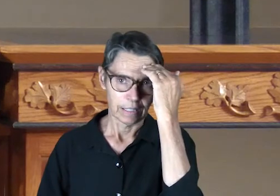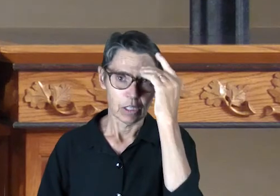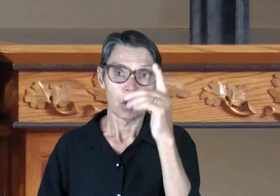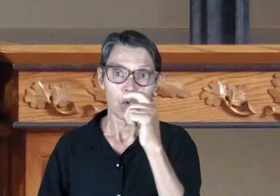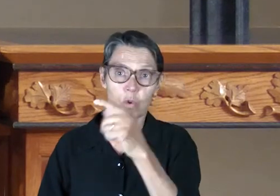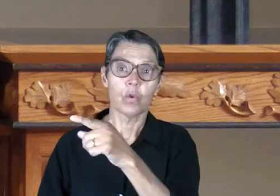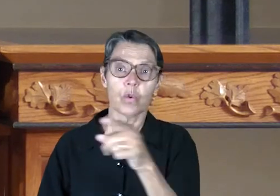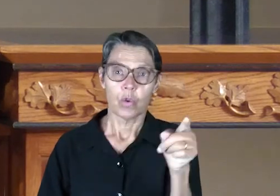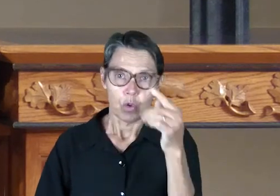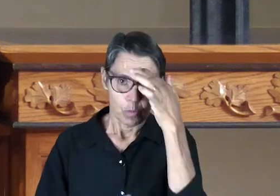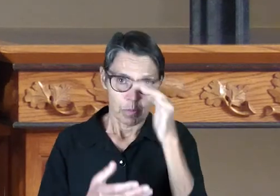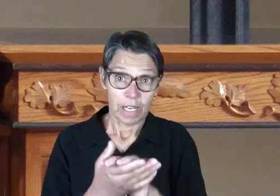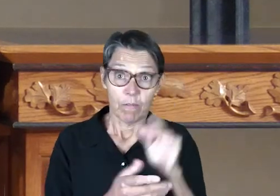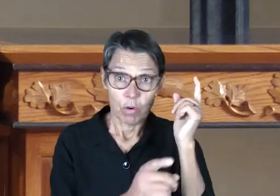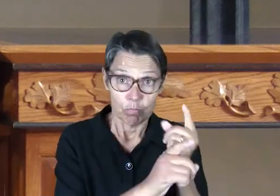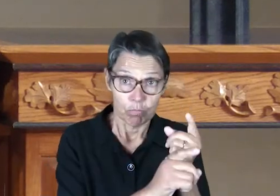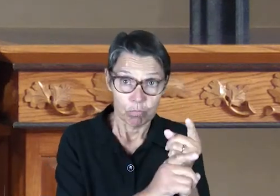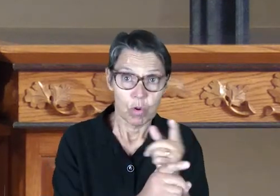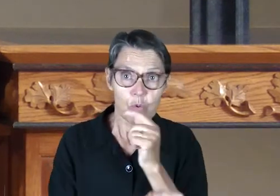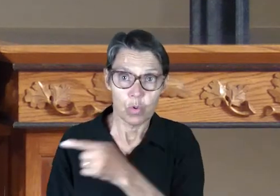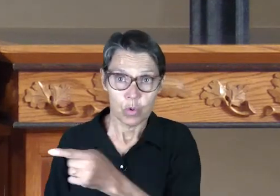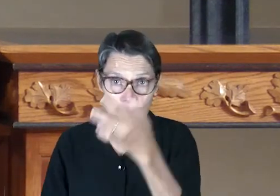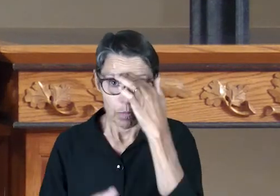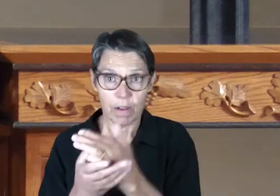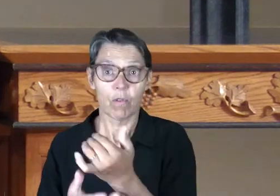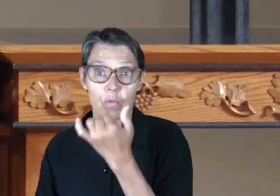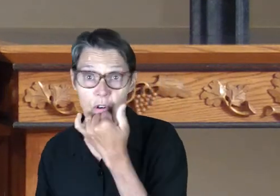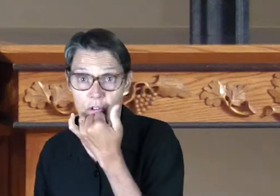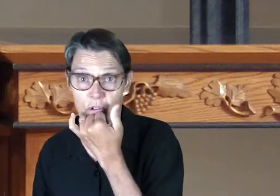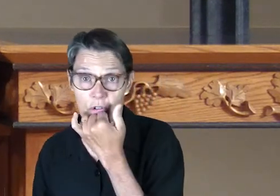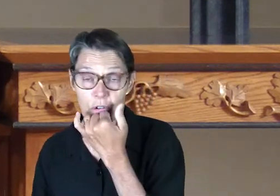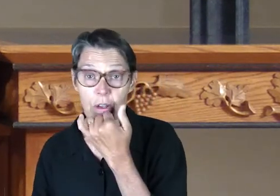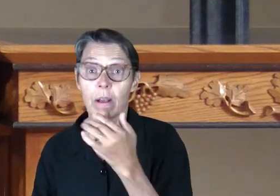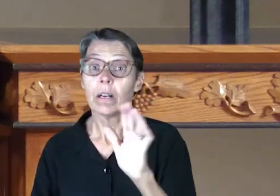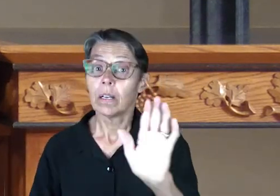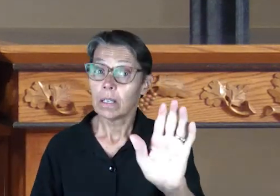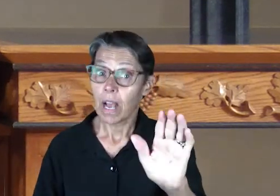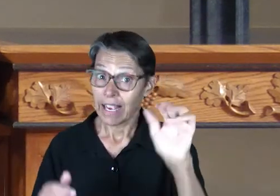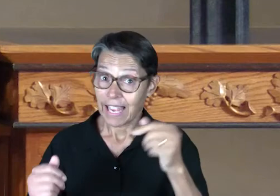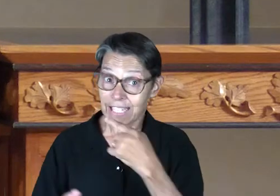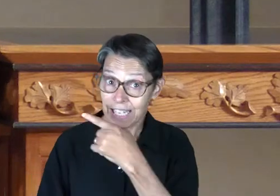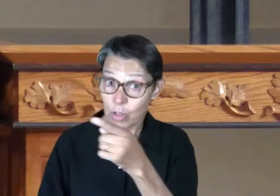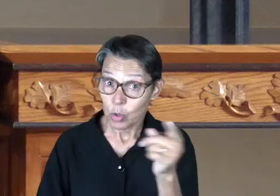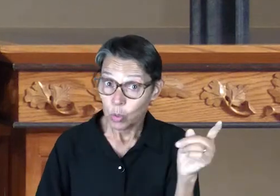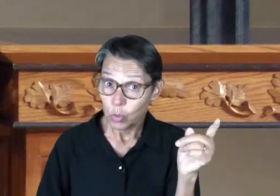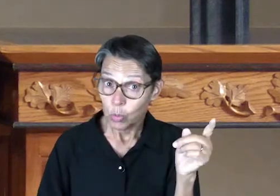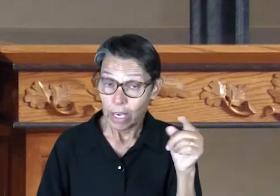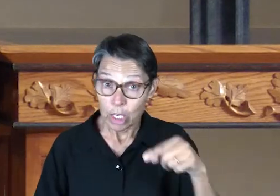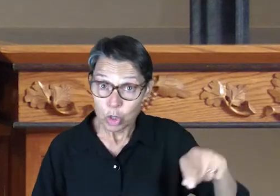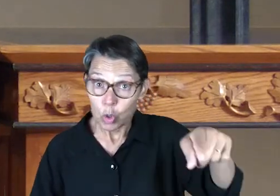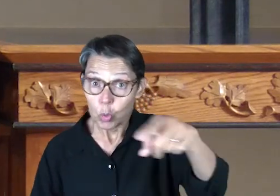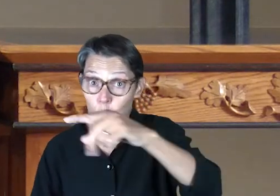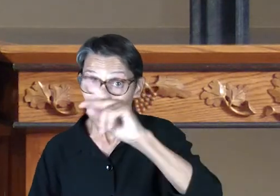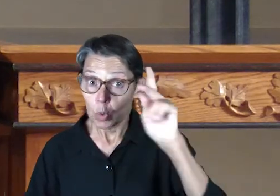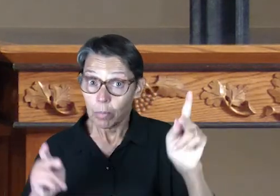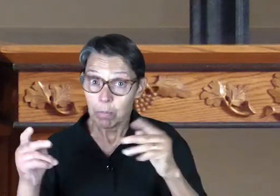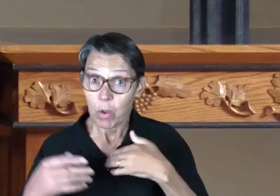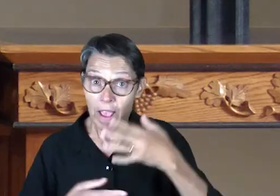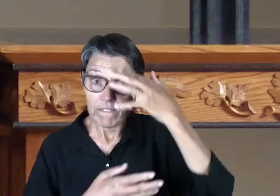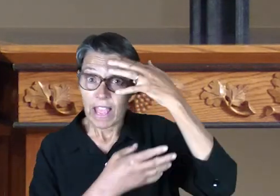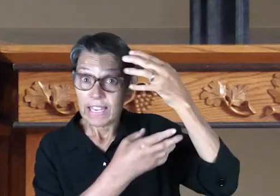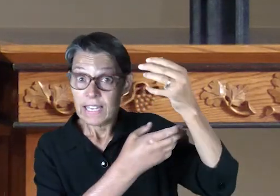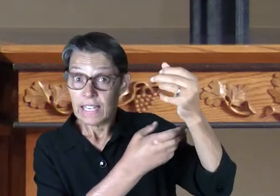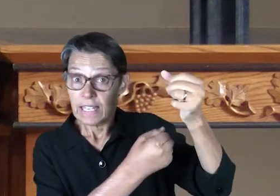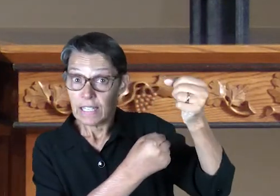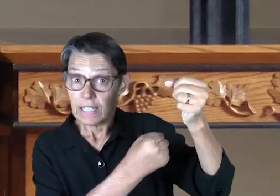knowing who you believe are wrong and who you believe are right. I can tell you that as people of faith,